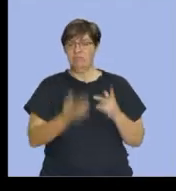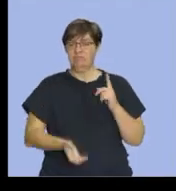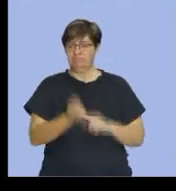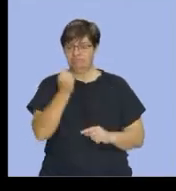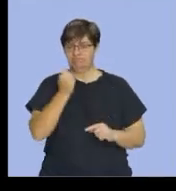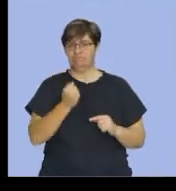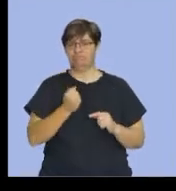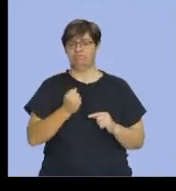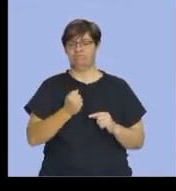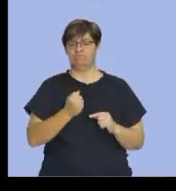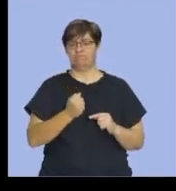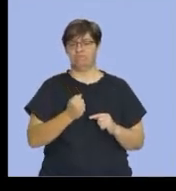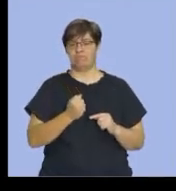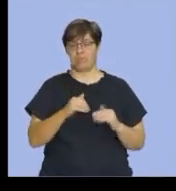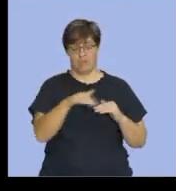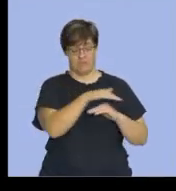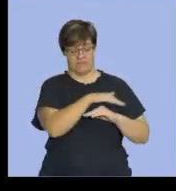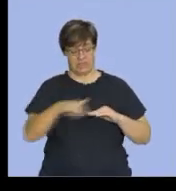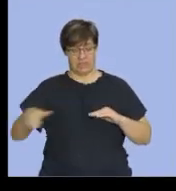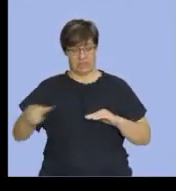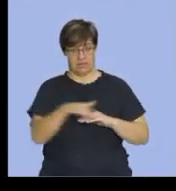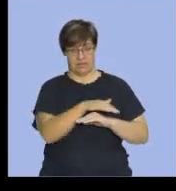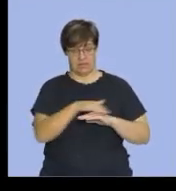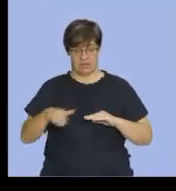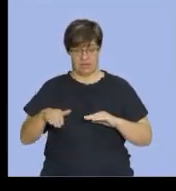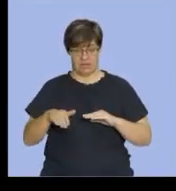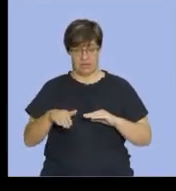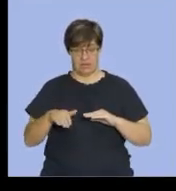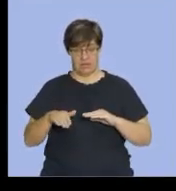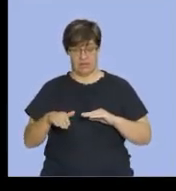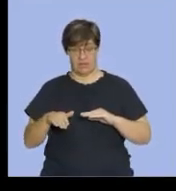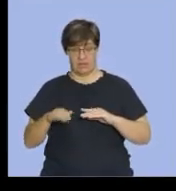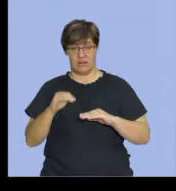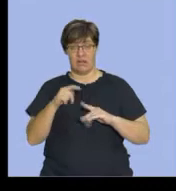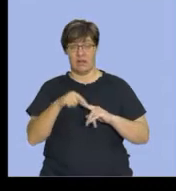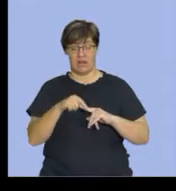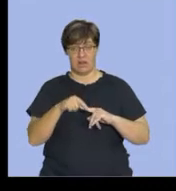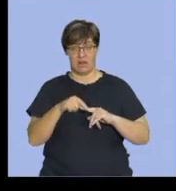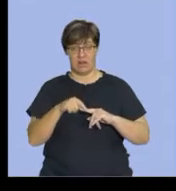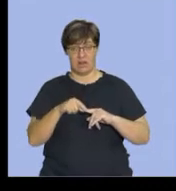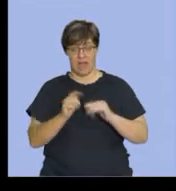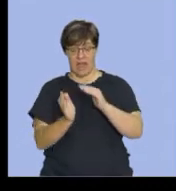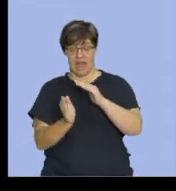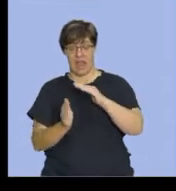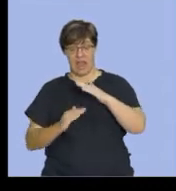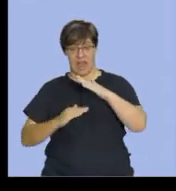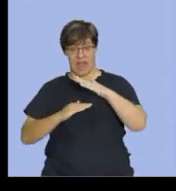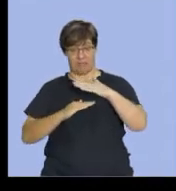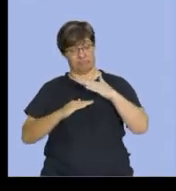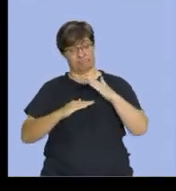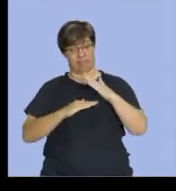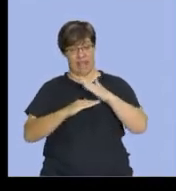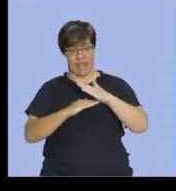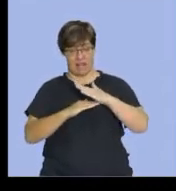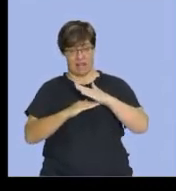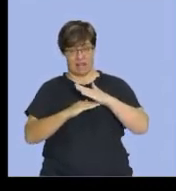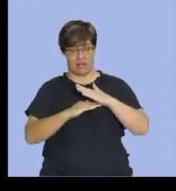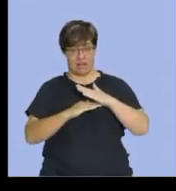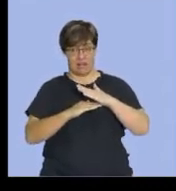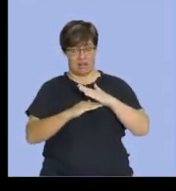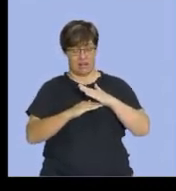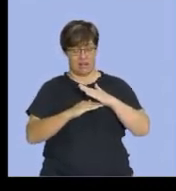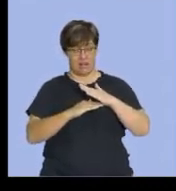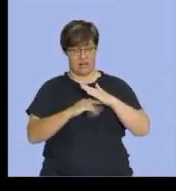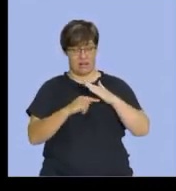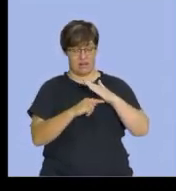vertical, okay? The vertical is opposite the angle. So when we think